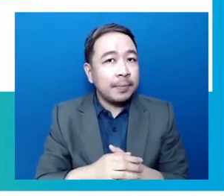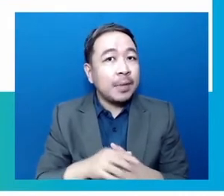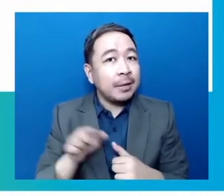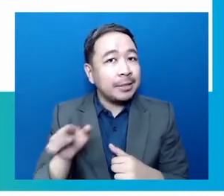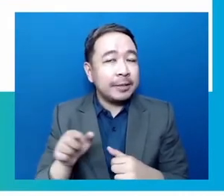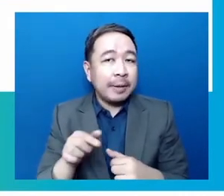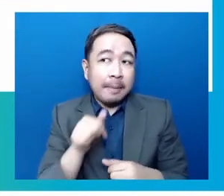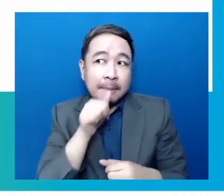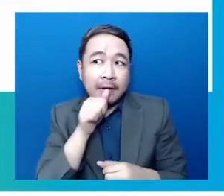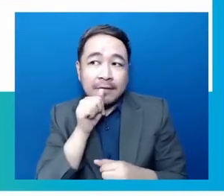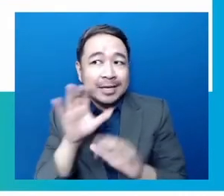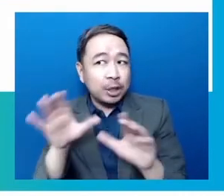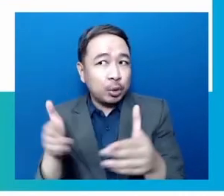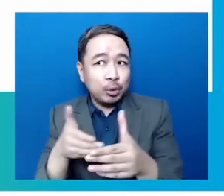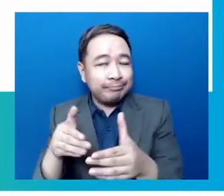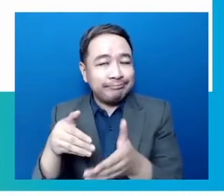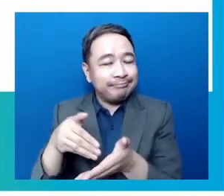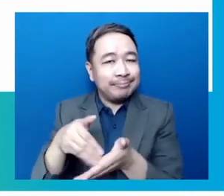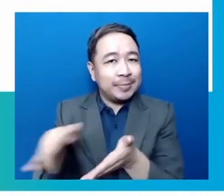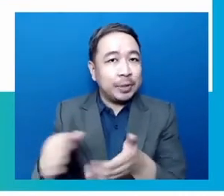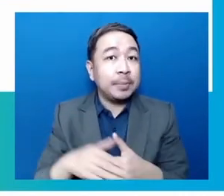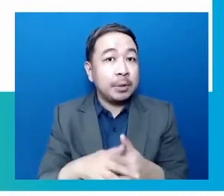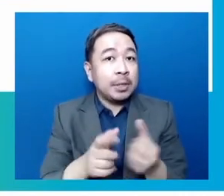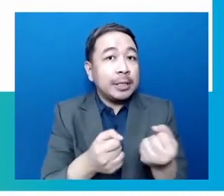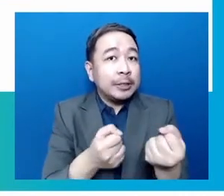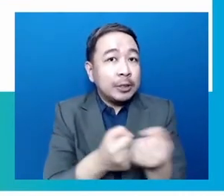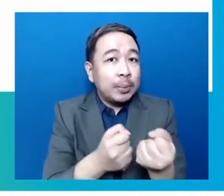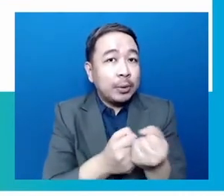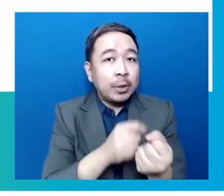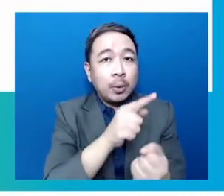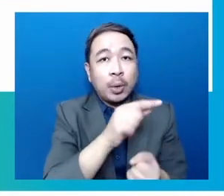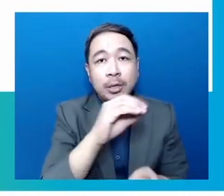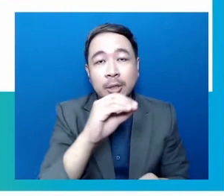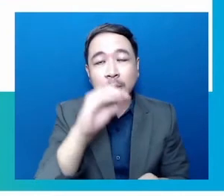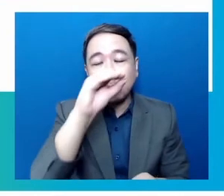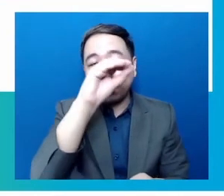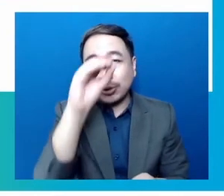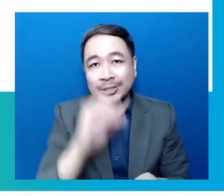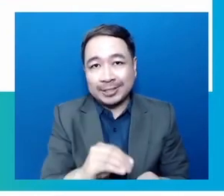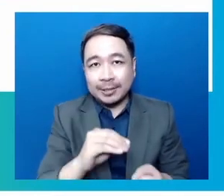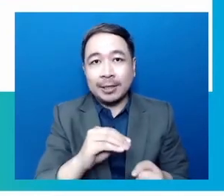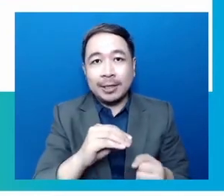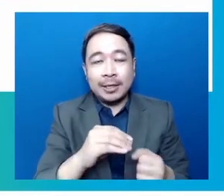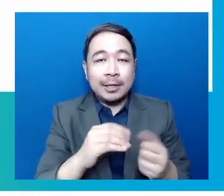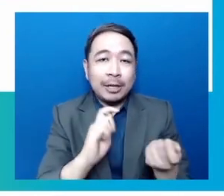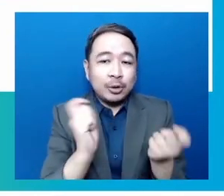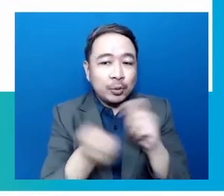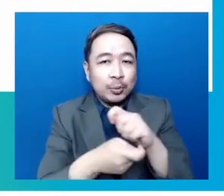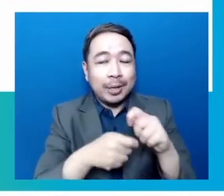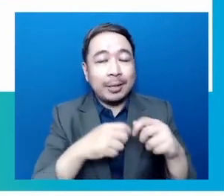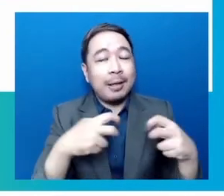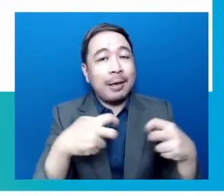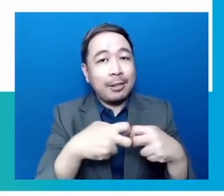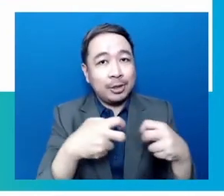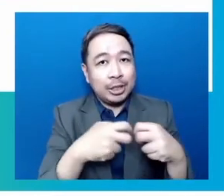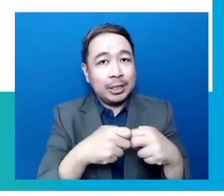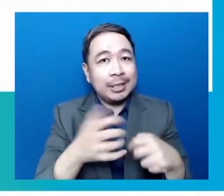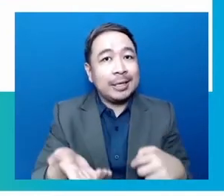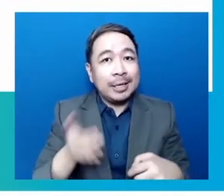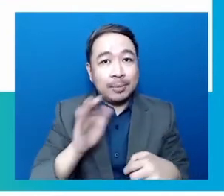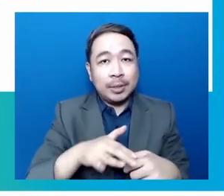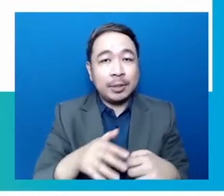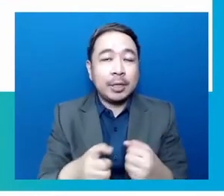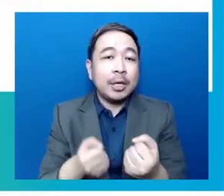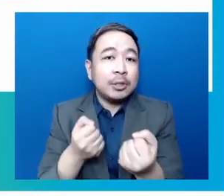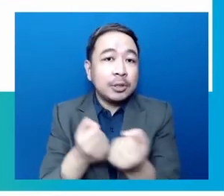sector. Support to ensure 100% renewables by 2050 in Bangladesh, and support to convert the on-way